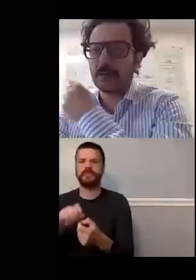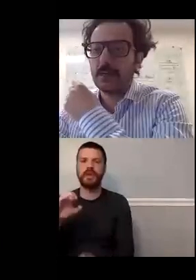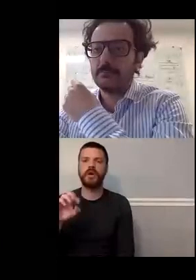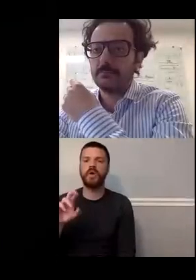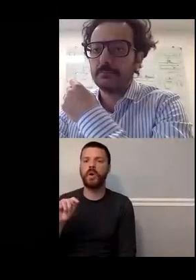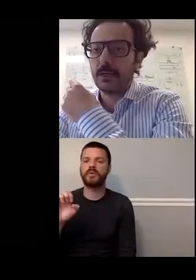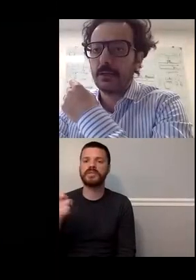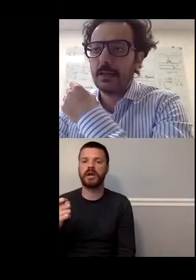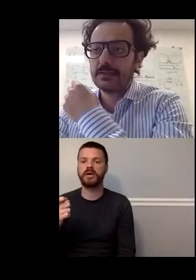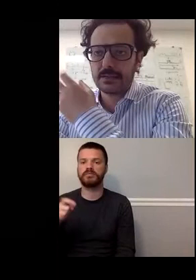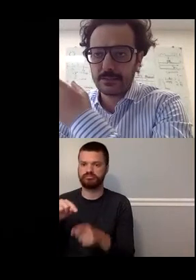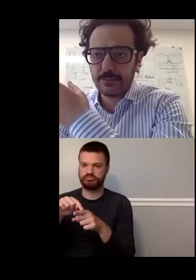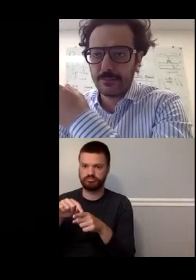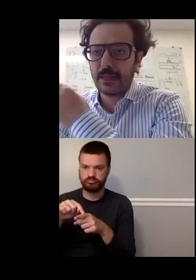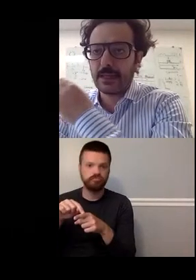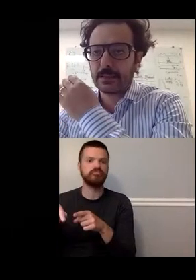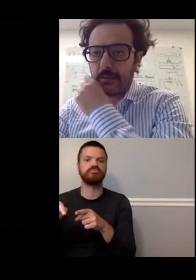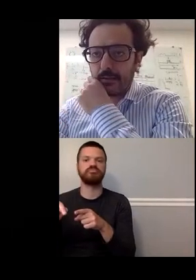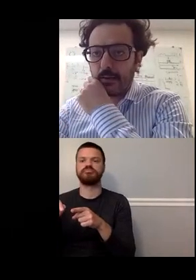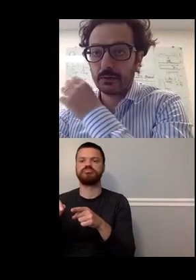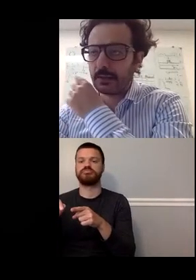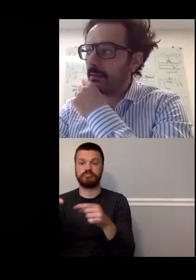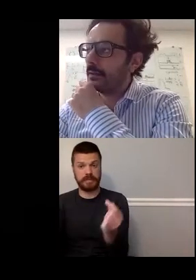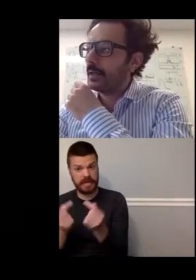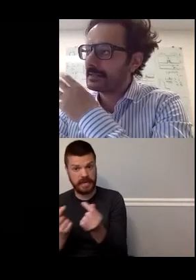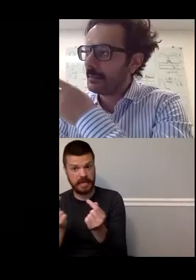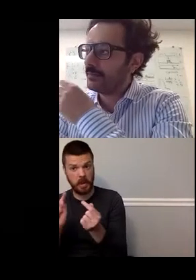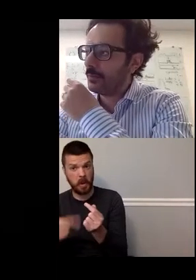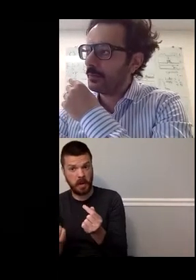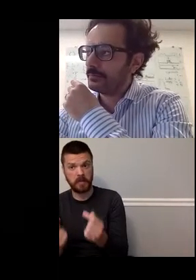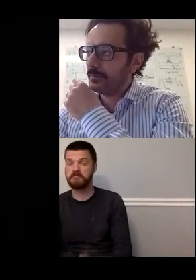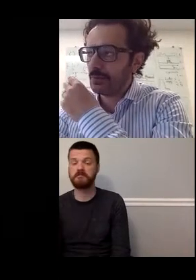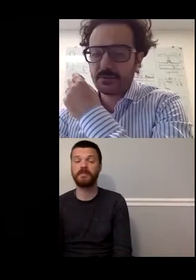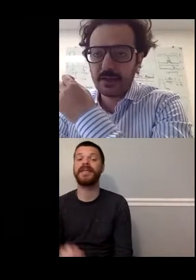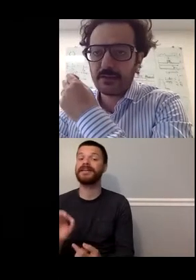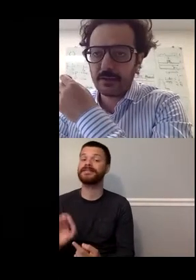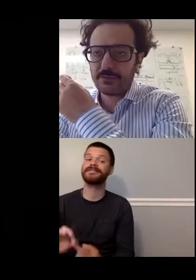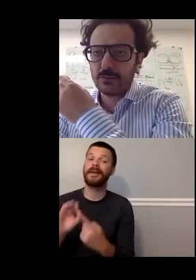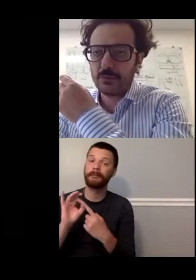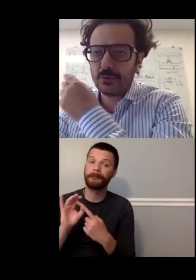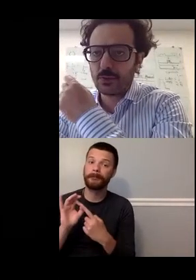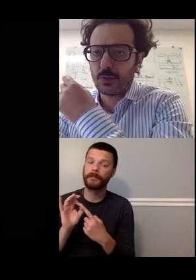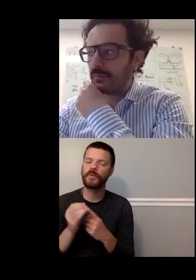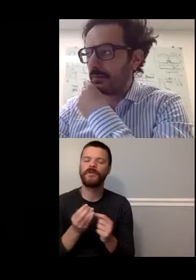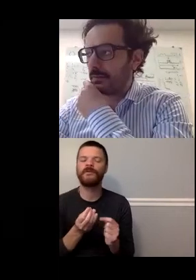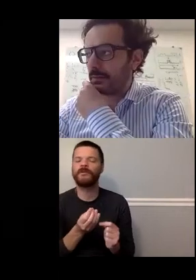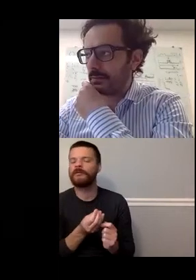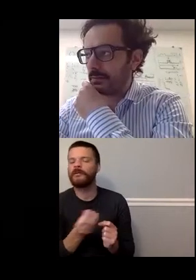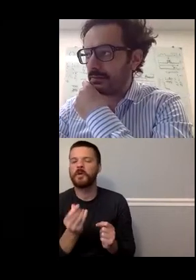that elicits pain only, except for those very, very few